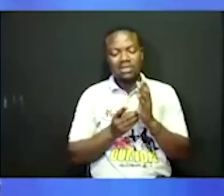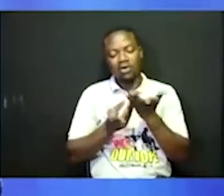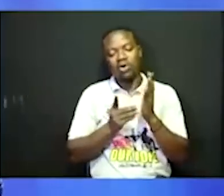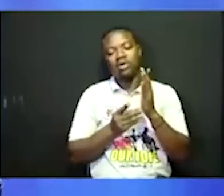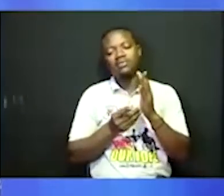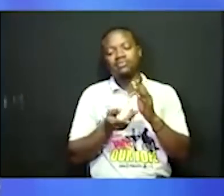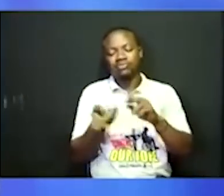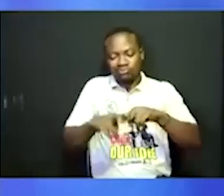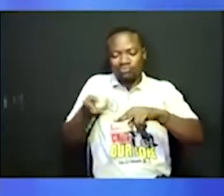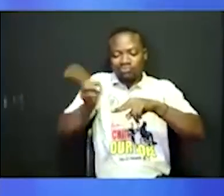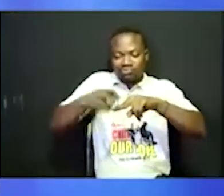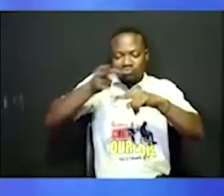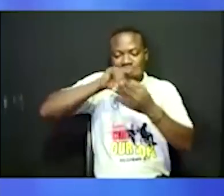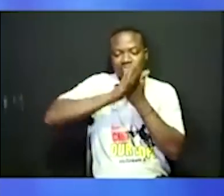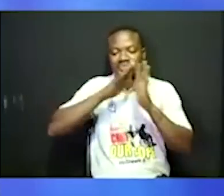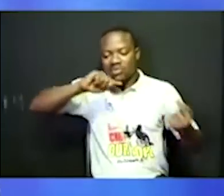bitterness.